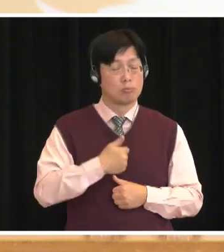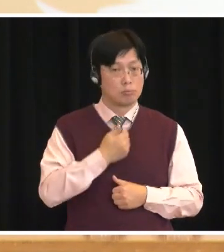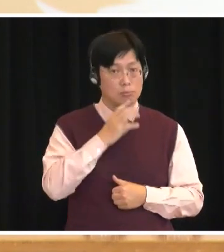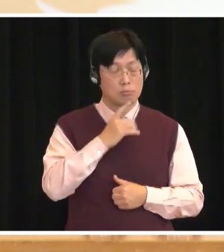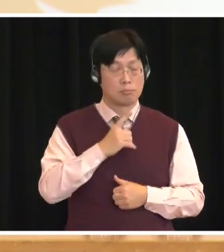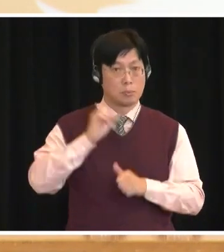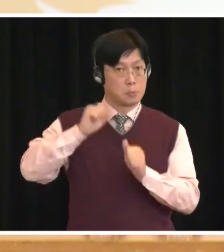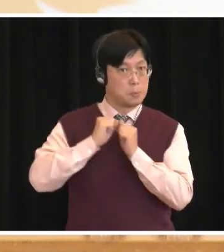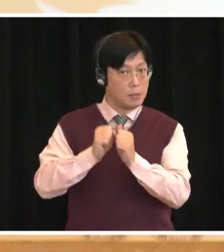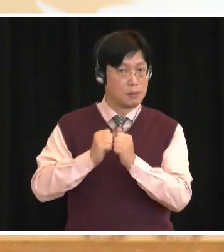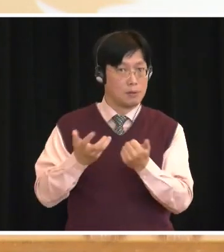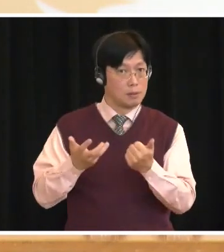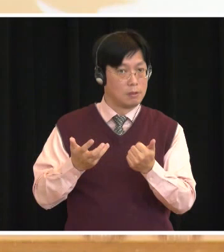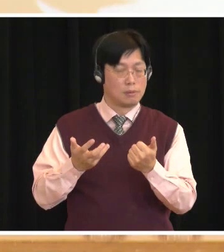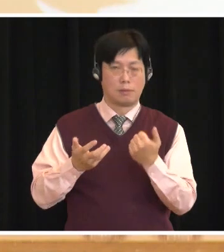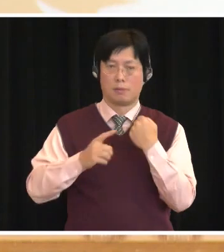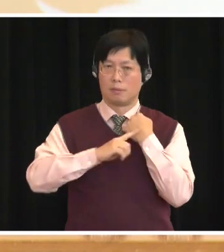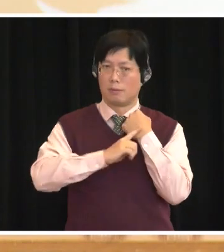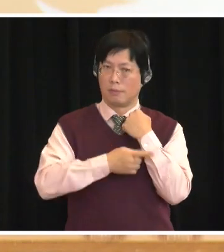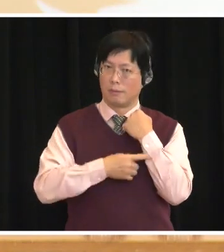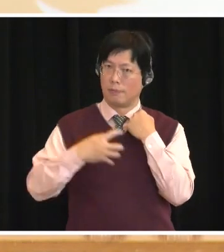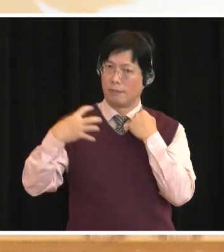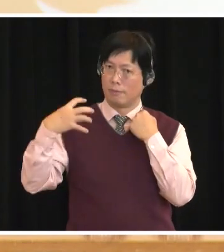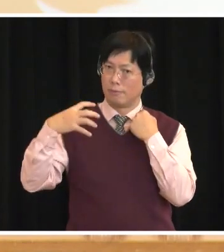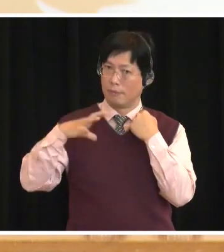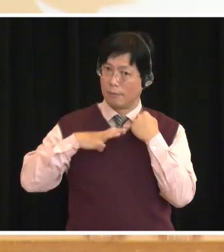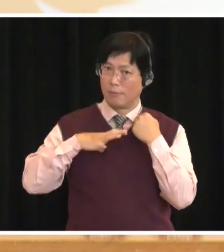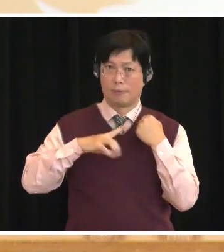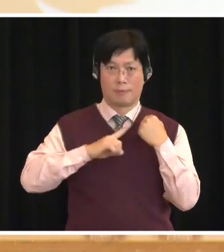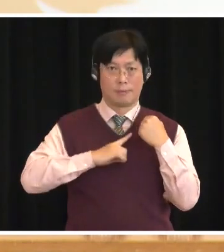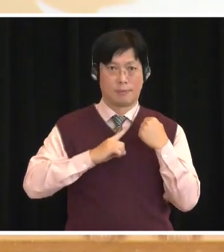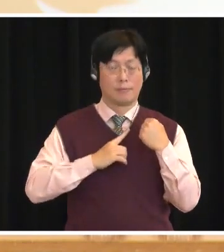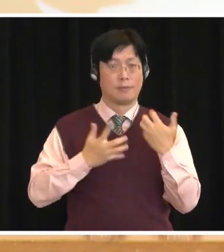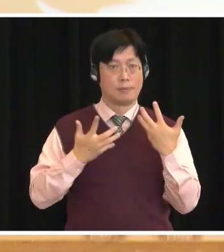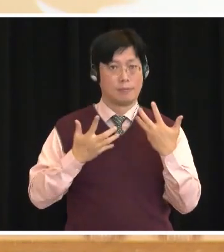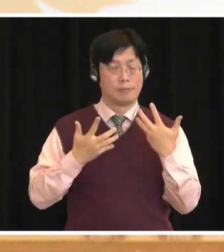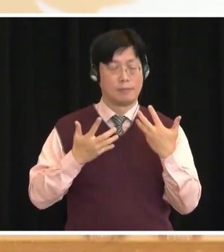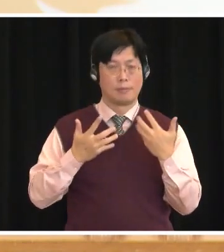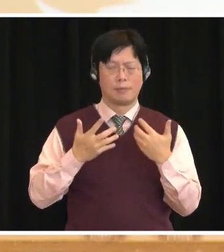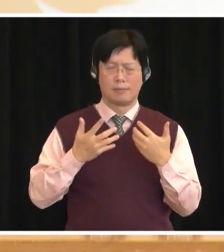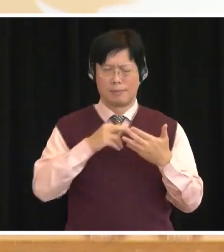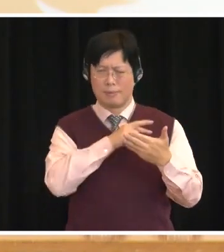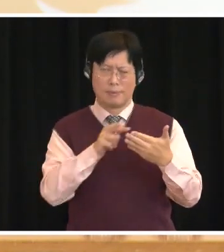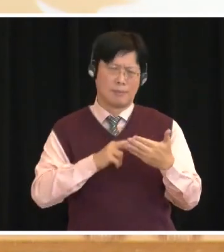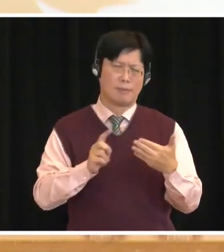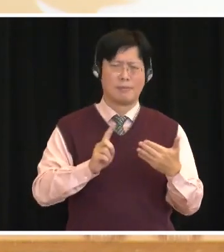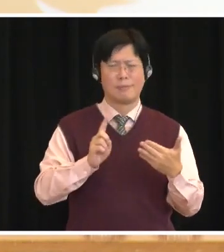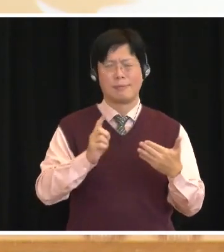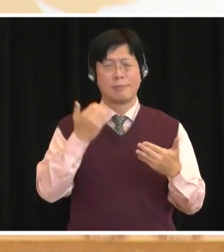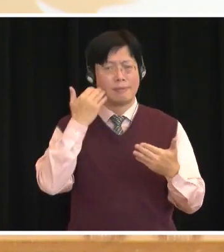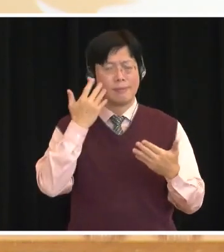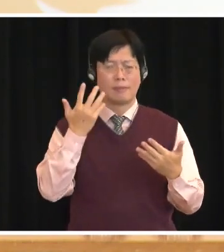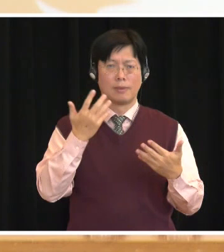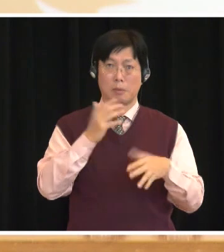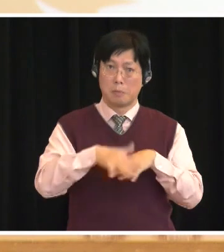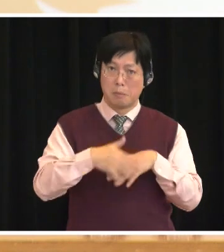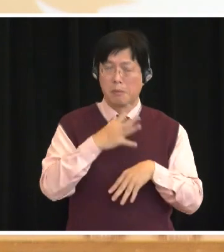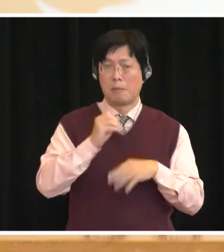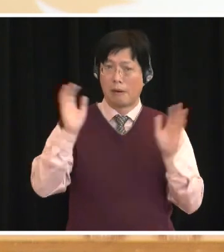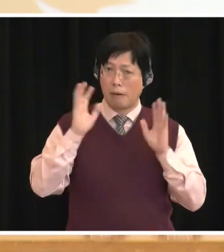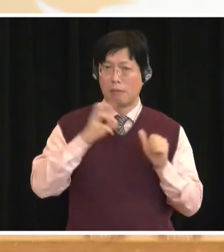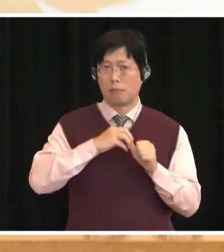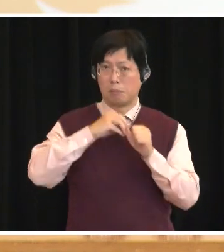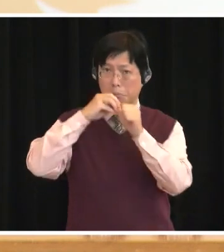girl to a prison, to a detention center. Is that not an issue?